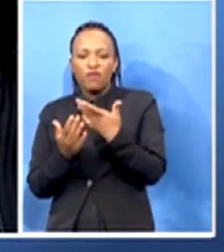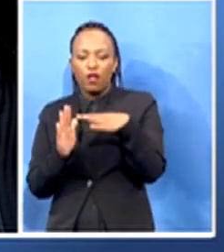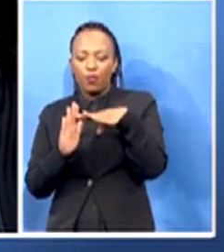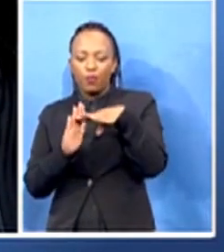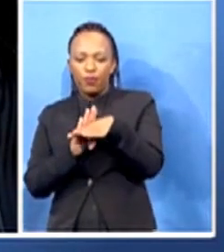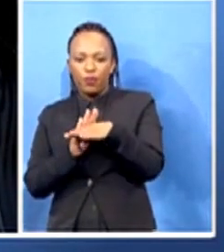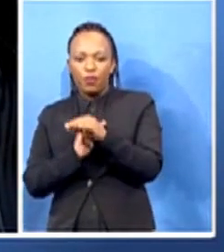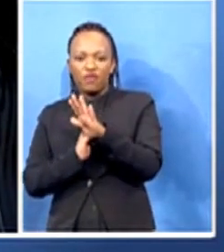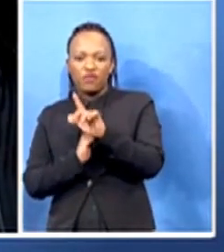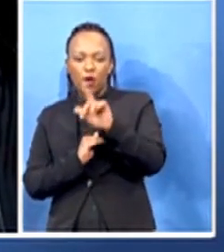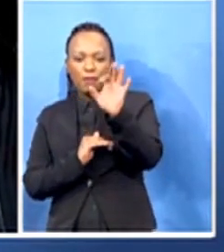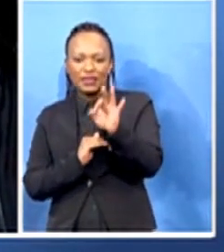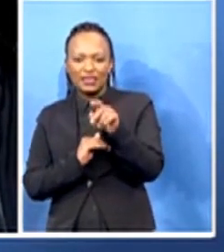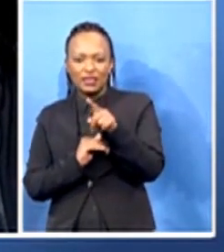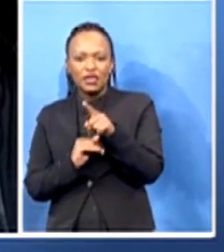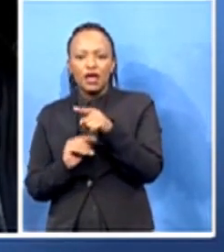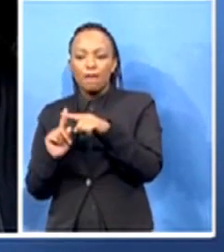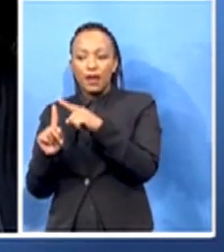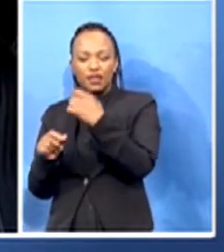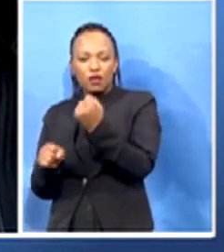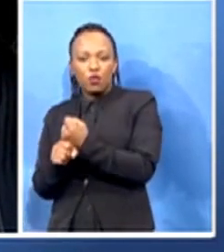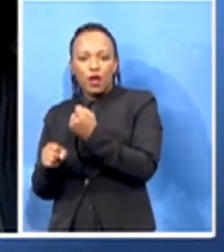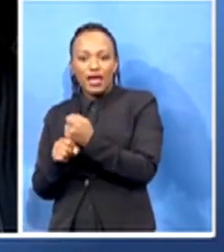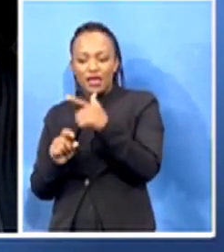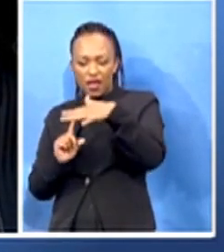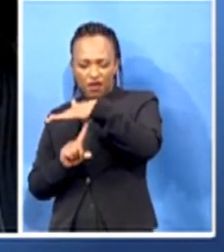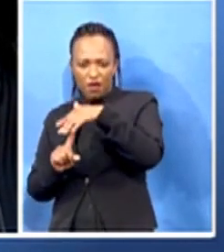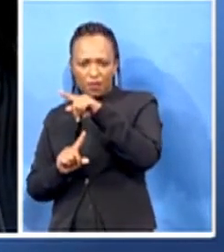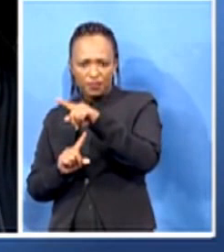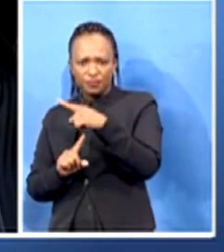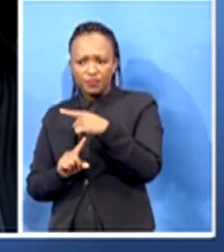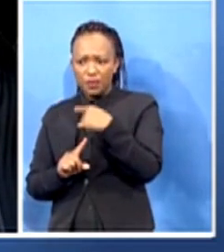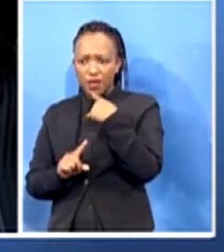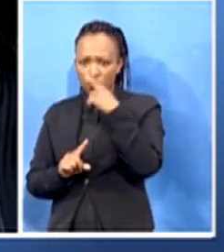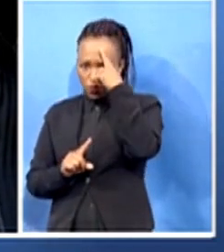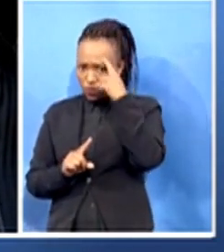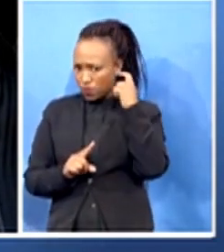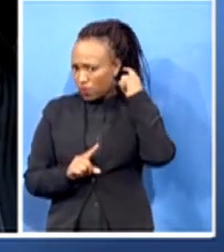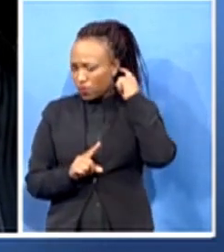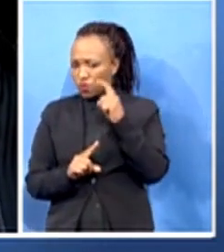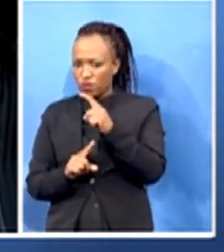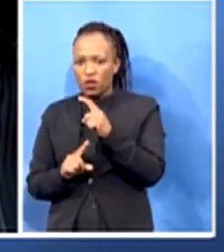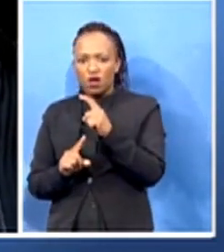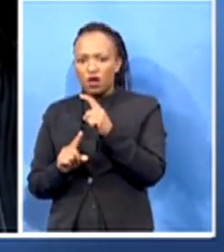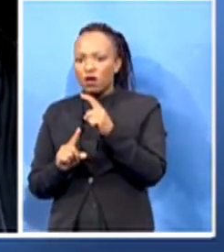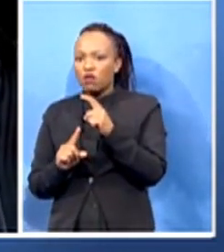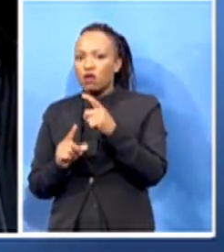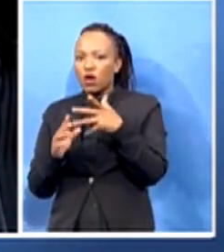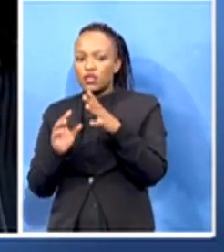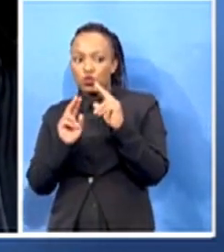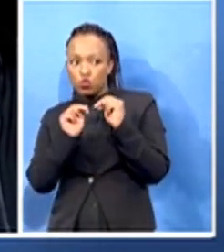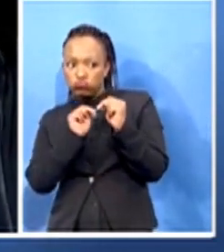operate within that environment. Are you taking this into consideration at all as you negotiate the payment